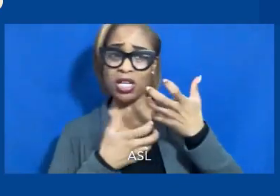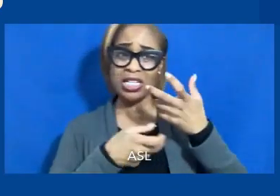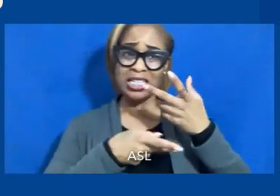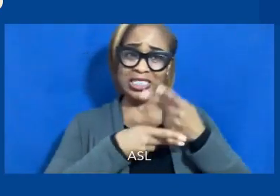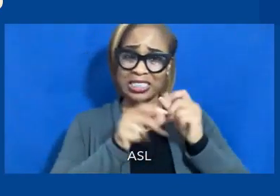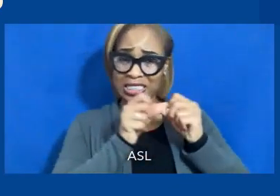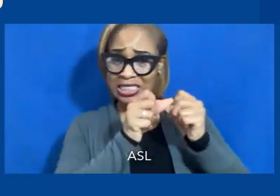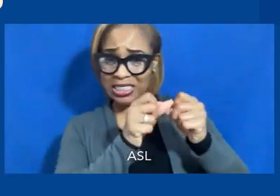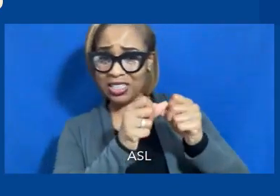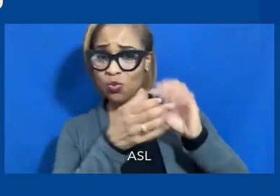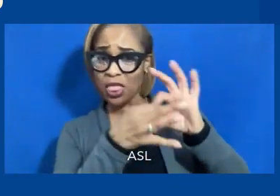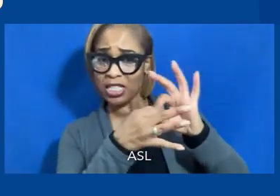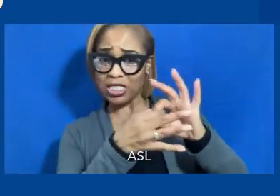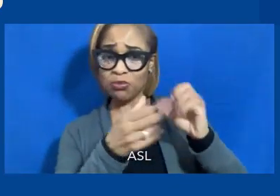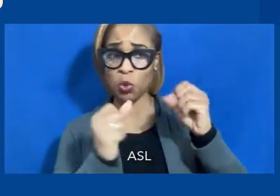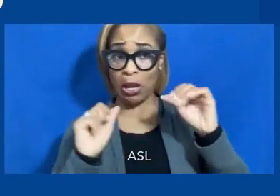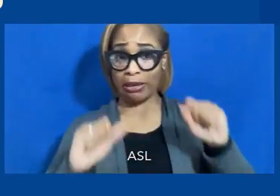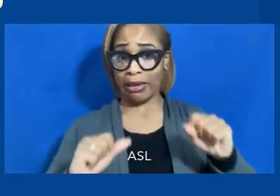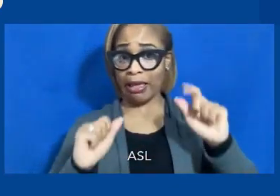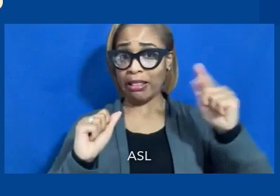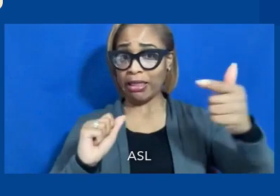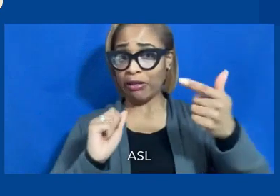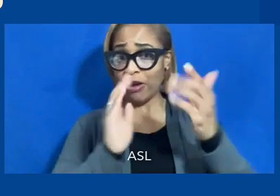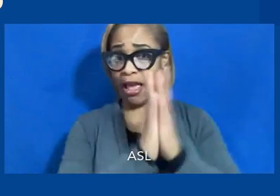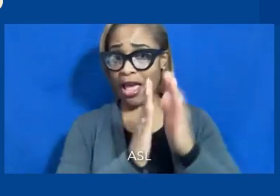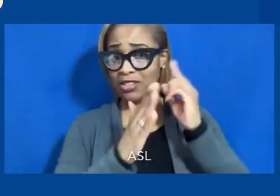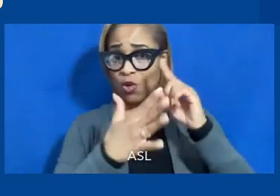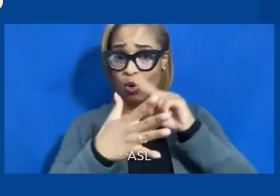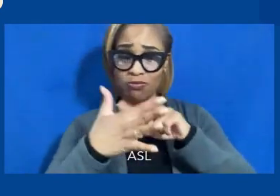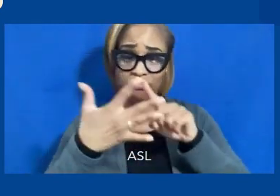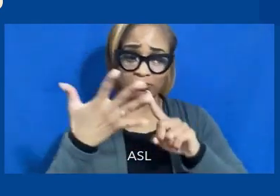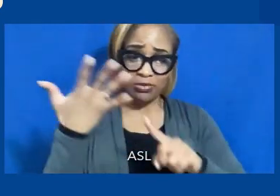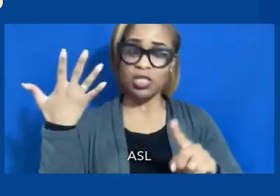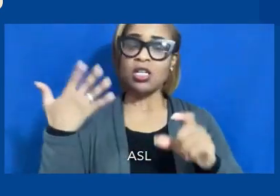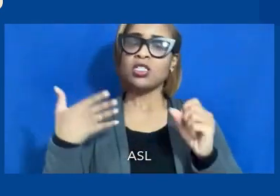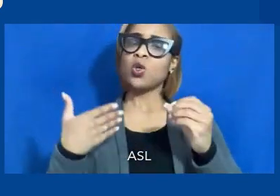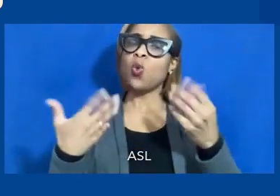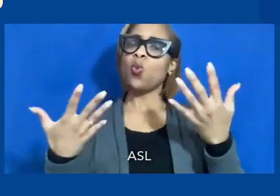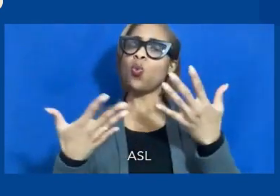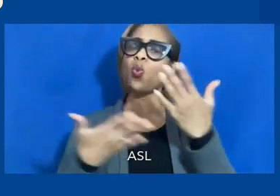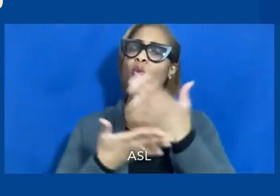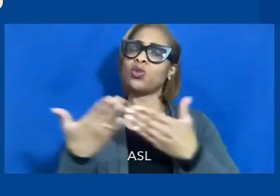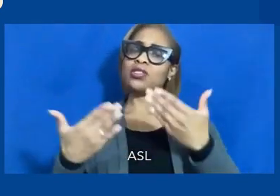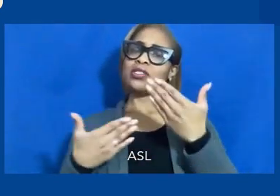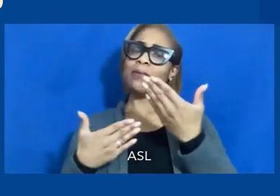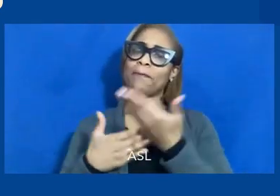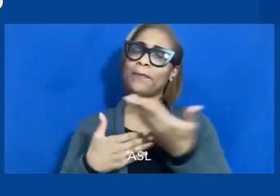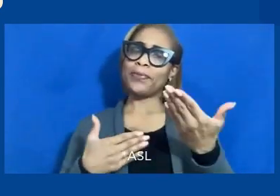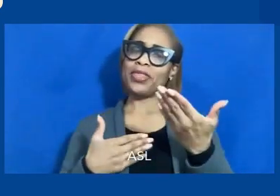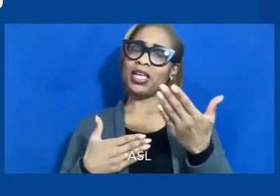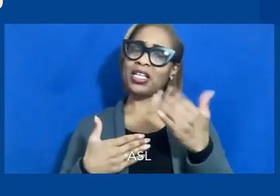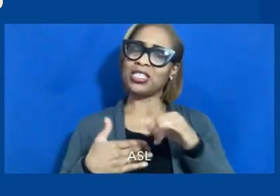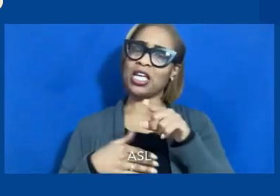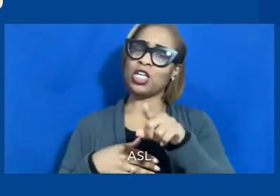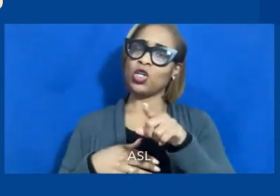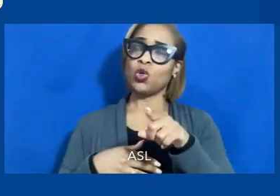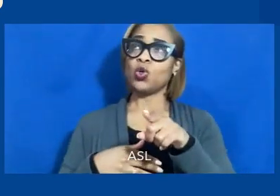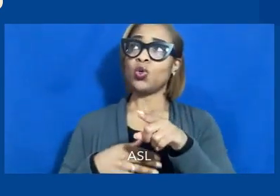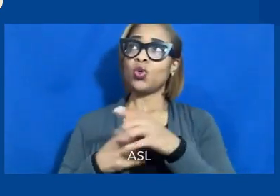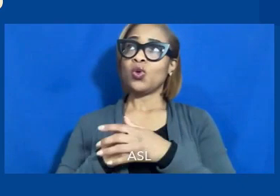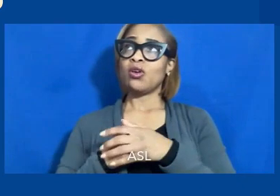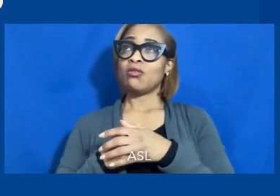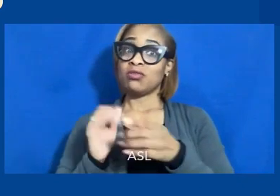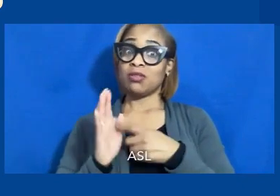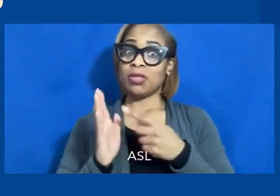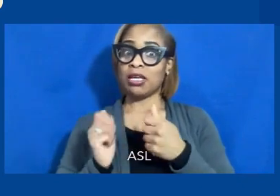those things. And I guess like, what are some of the things that you were sometimes afraid to